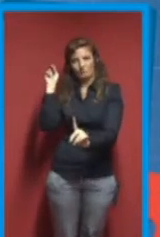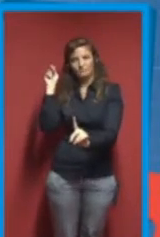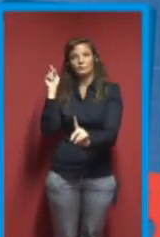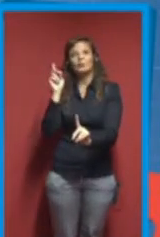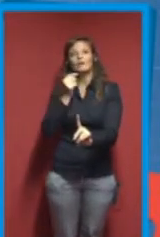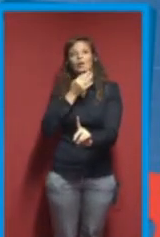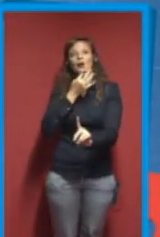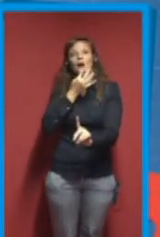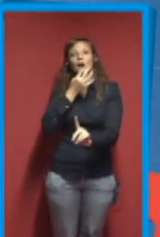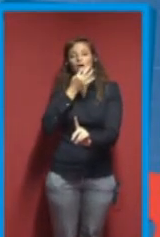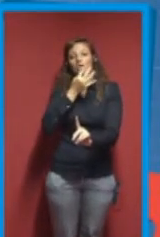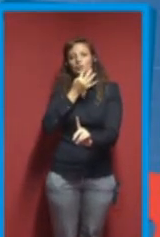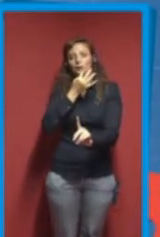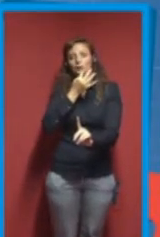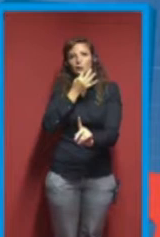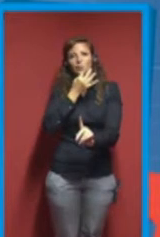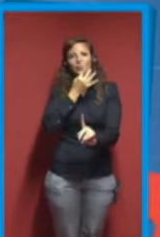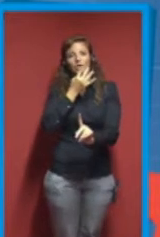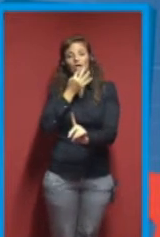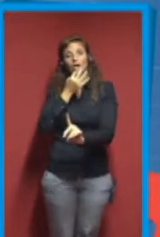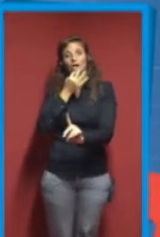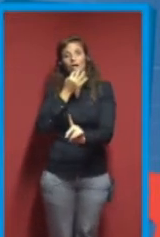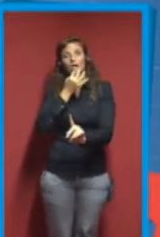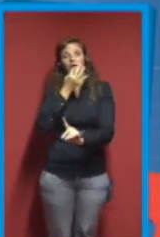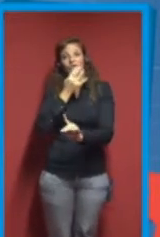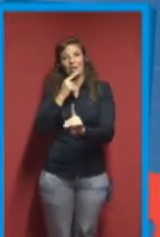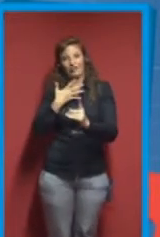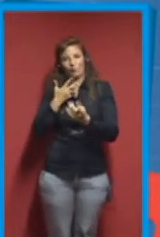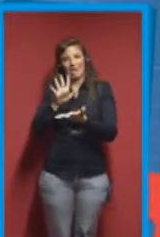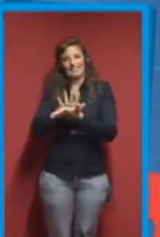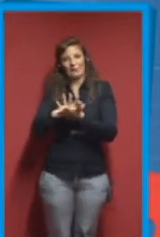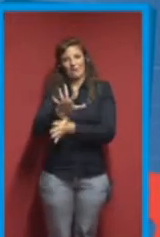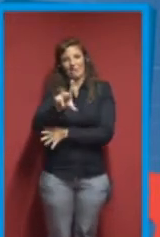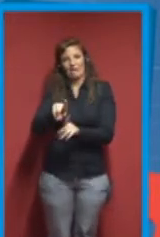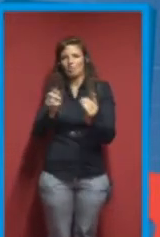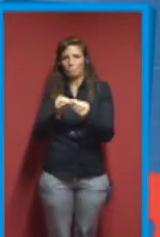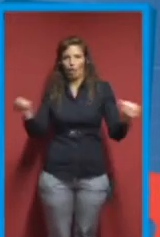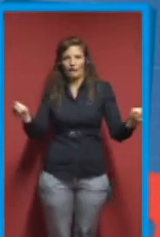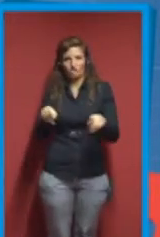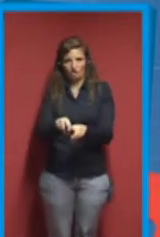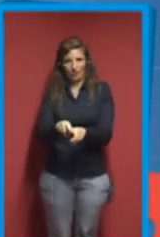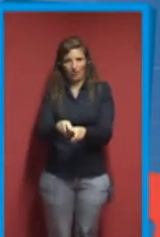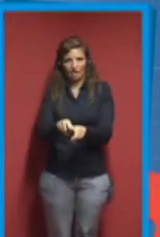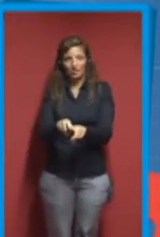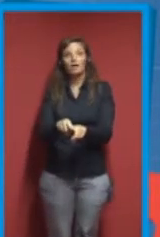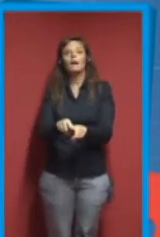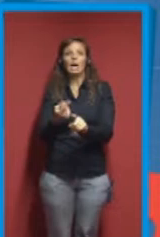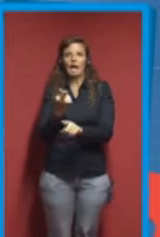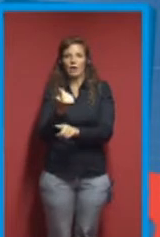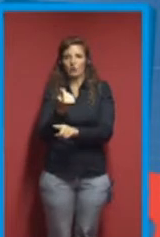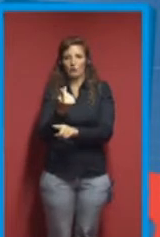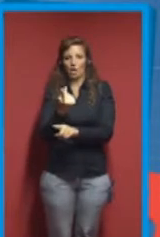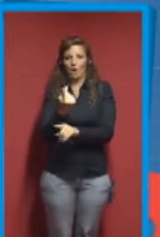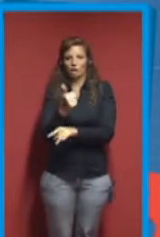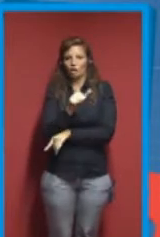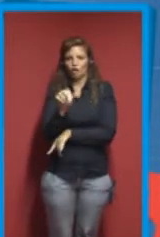That's the big machine. They're very expensive. They cost about 150,000 euros and up. Although the patents behind